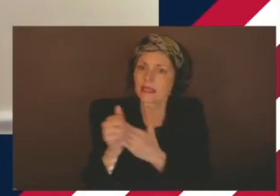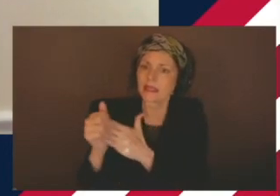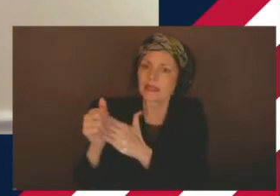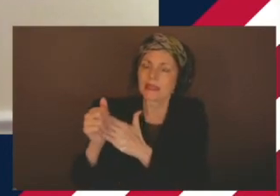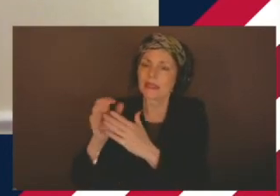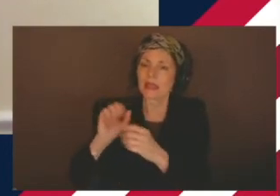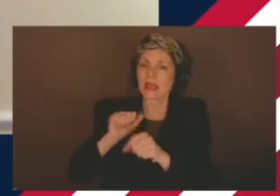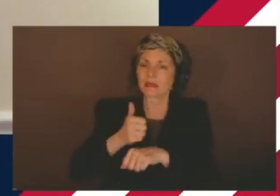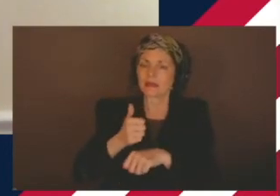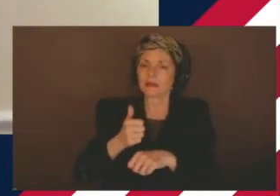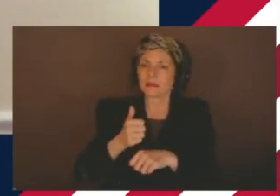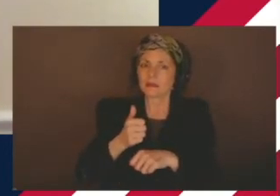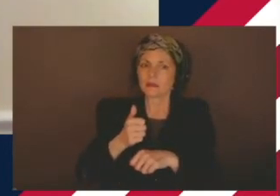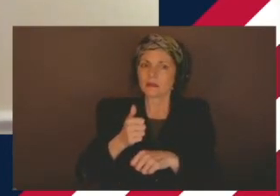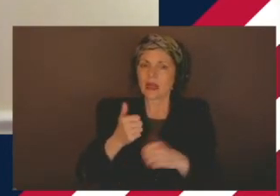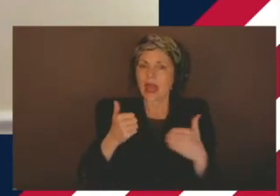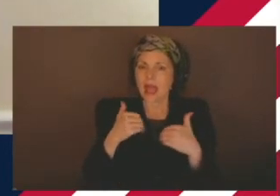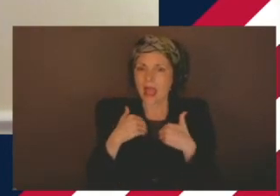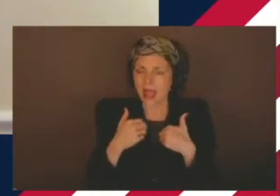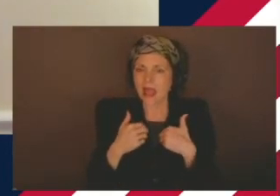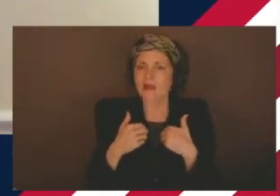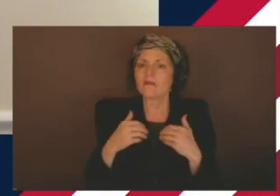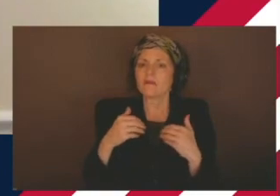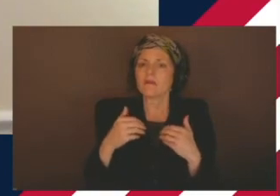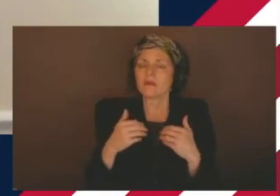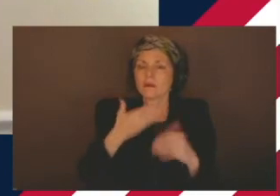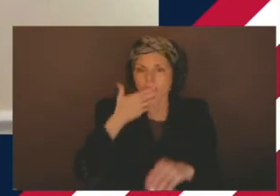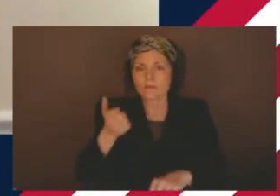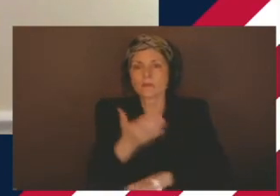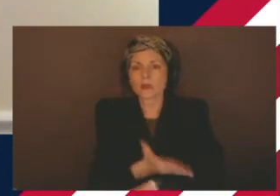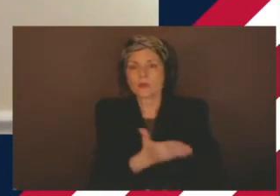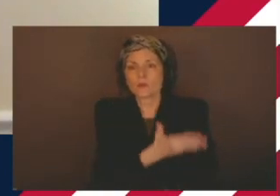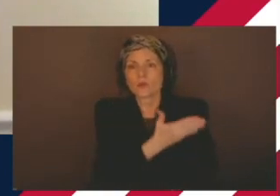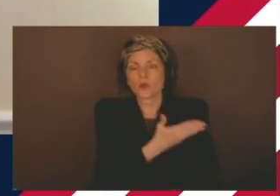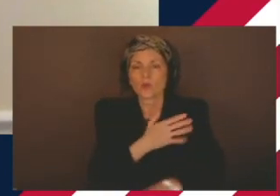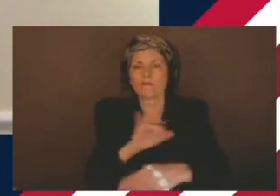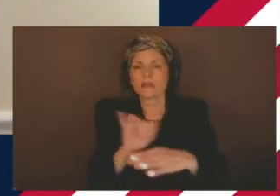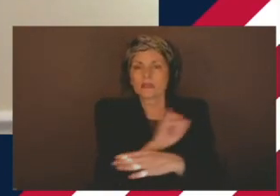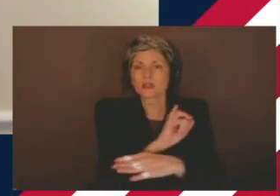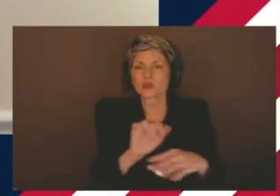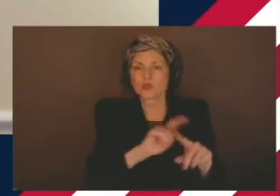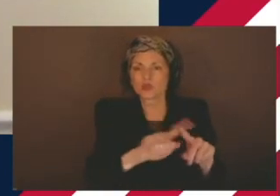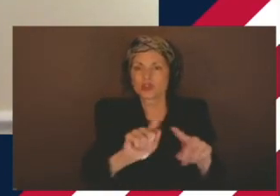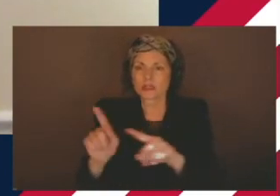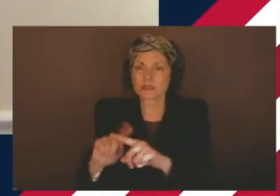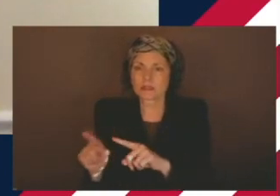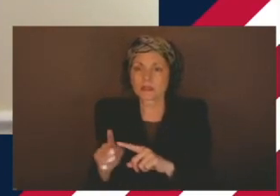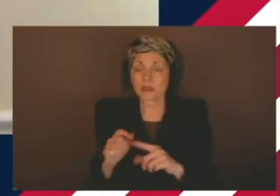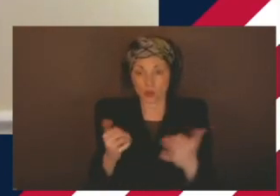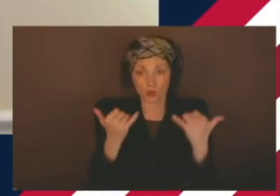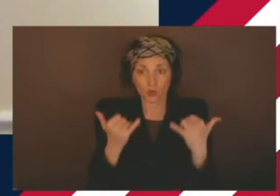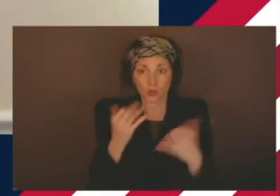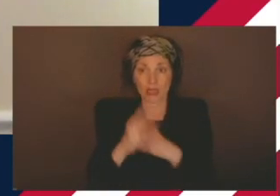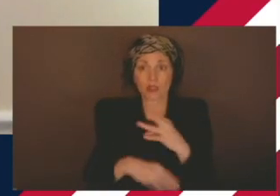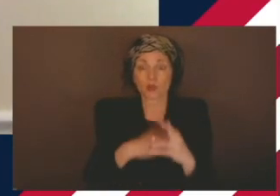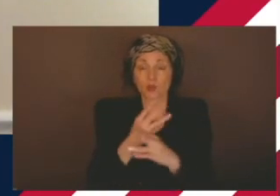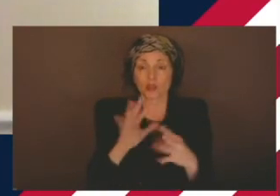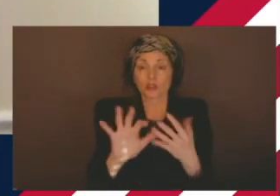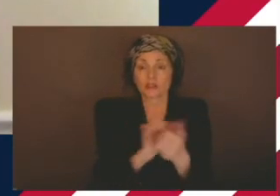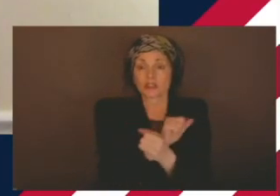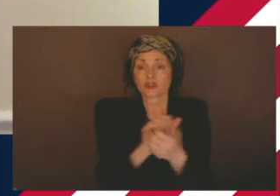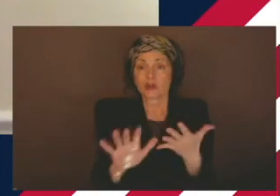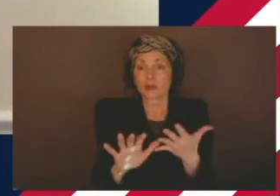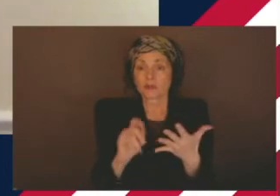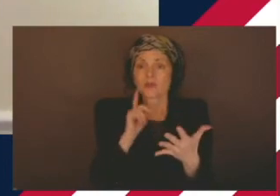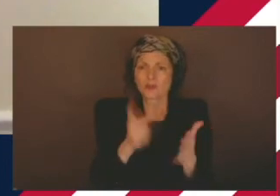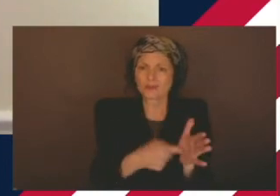dire need of a reboot. In today's disrupted world, there is a demand signal for American leadership